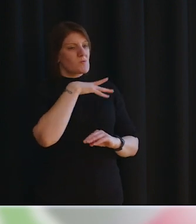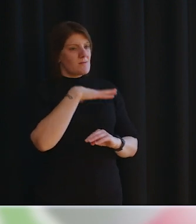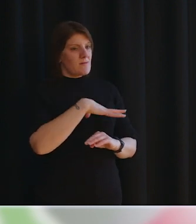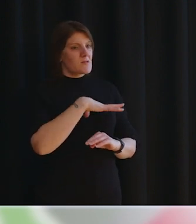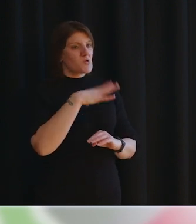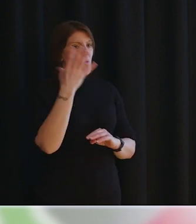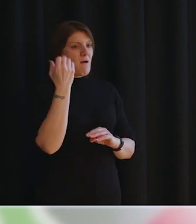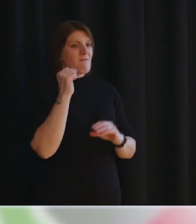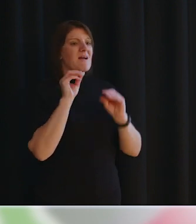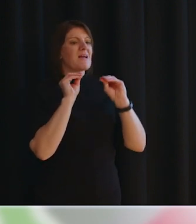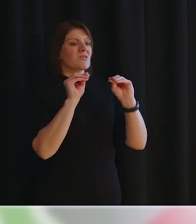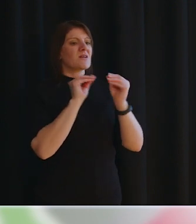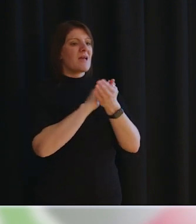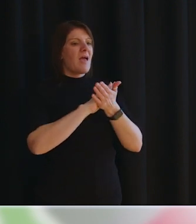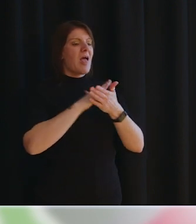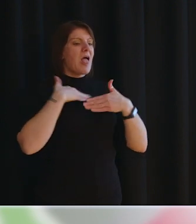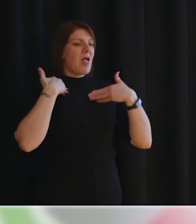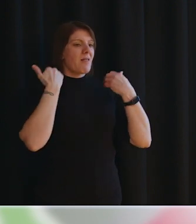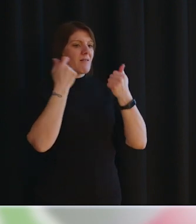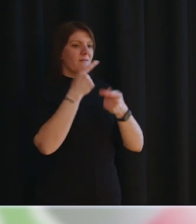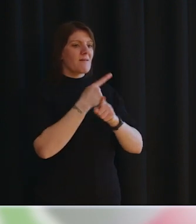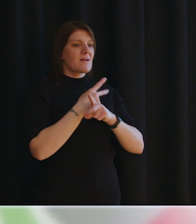an education, health and care plan.